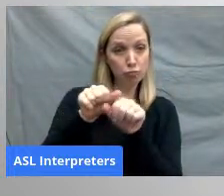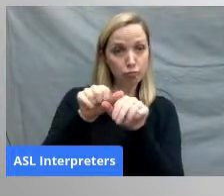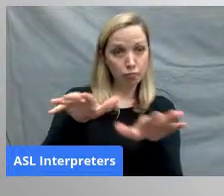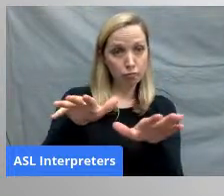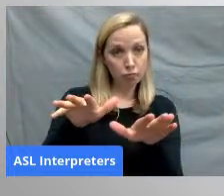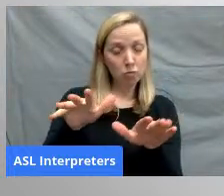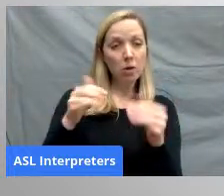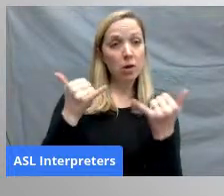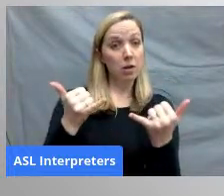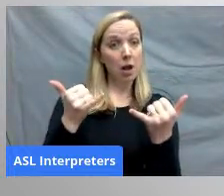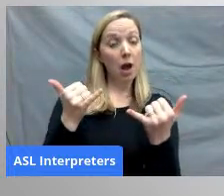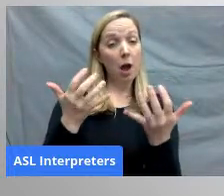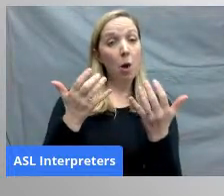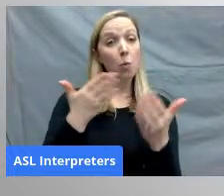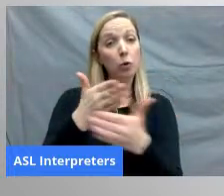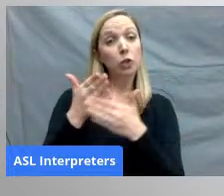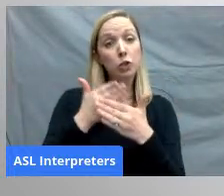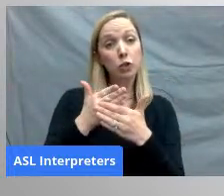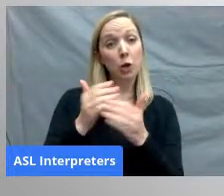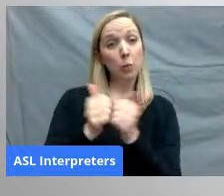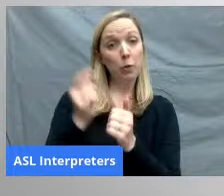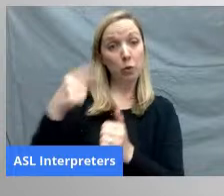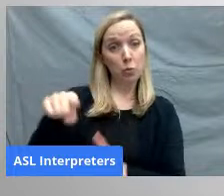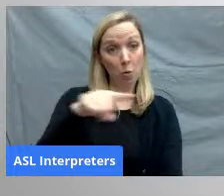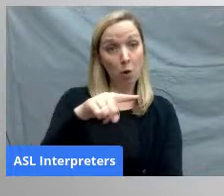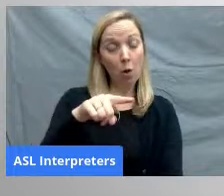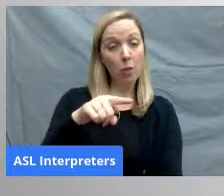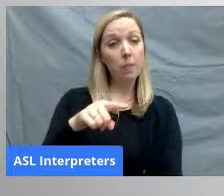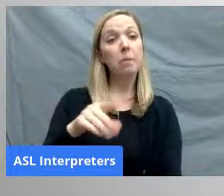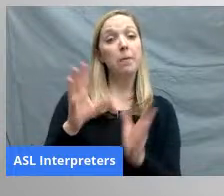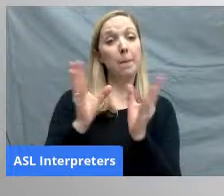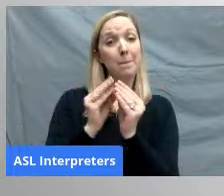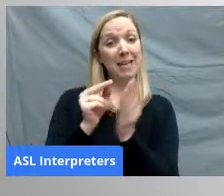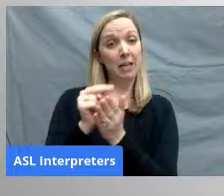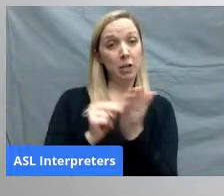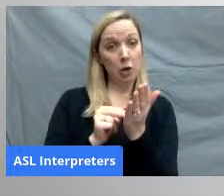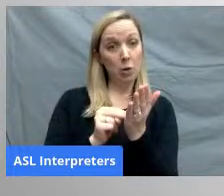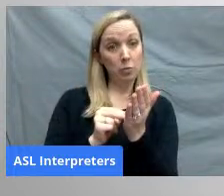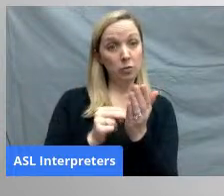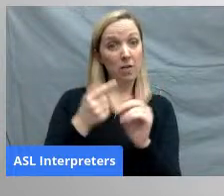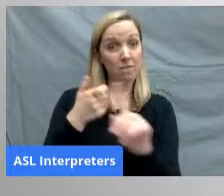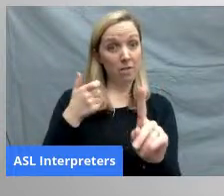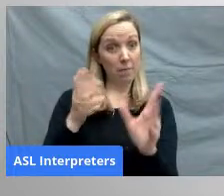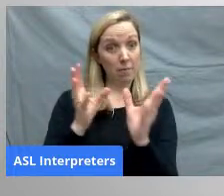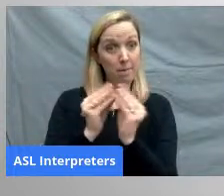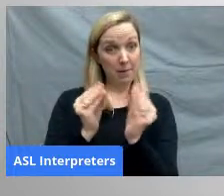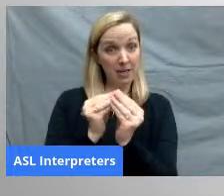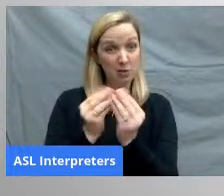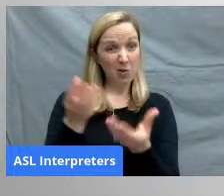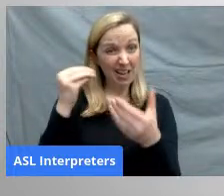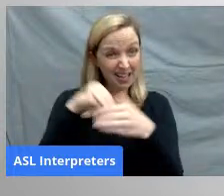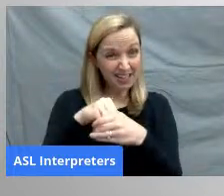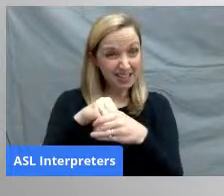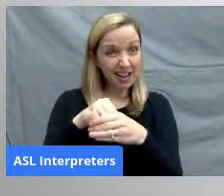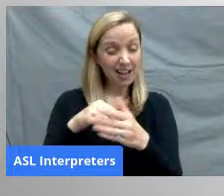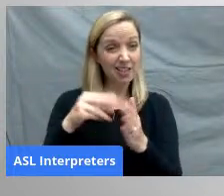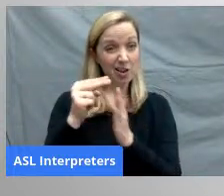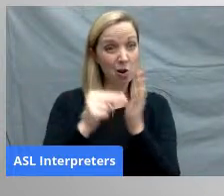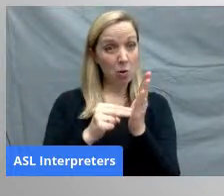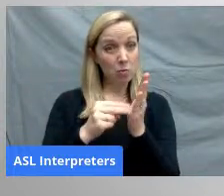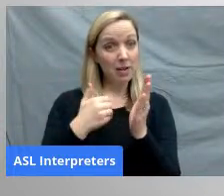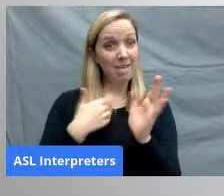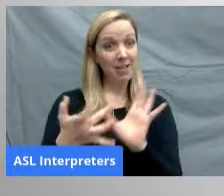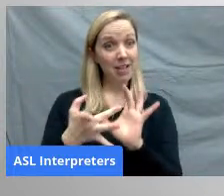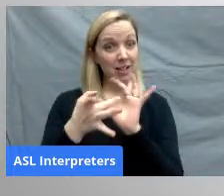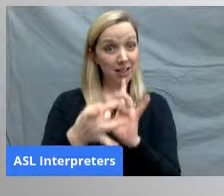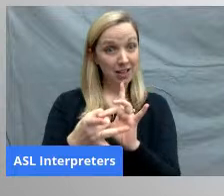the meeting notes from that meeting, because included in that was a link to, and I don't know, maybe some of you are